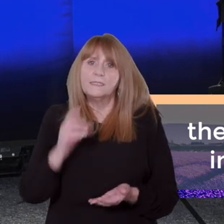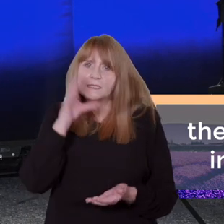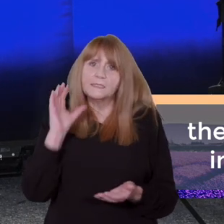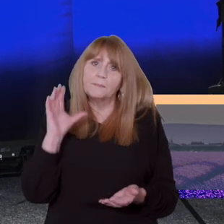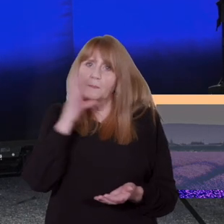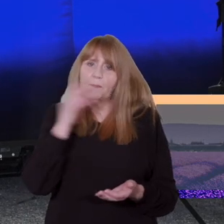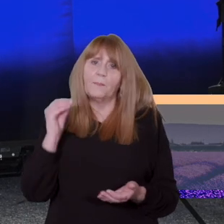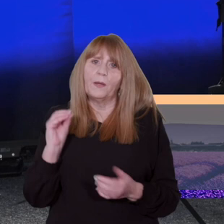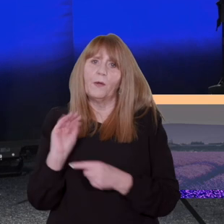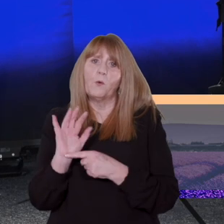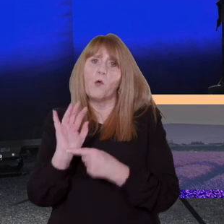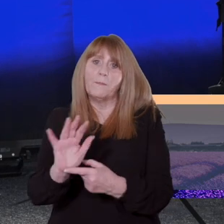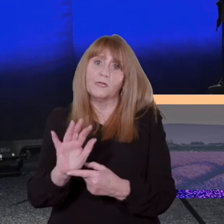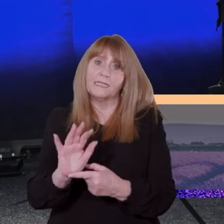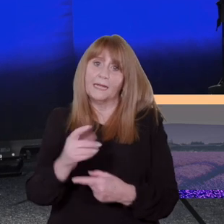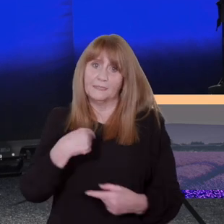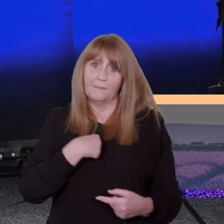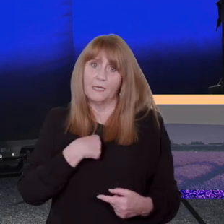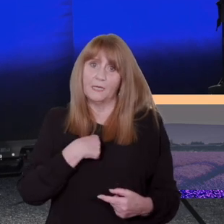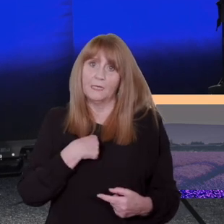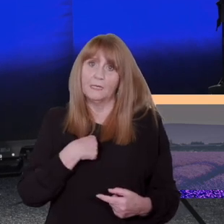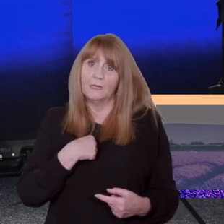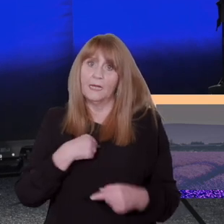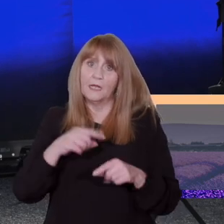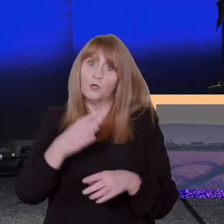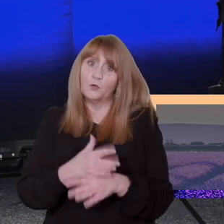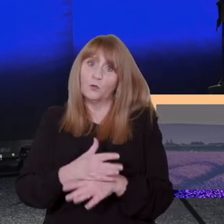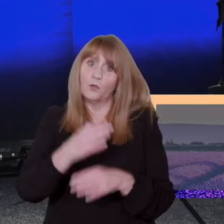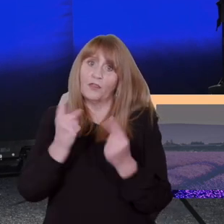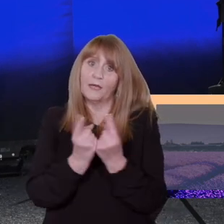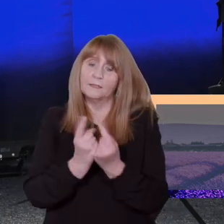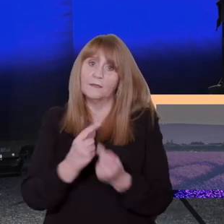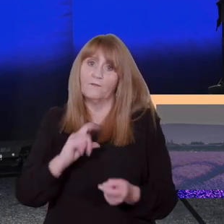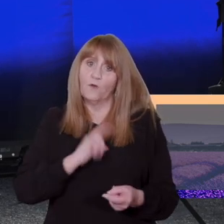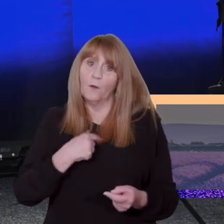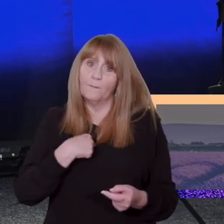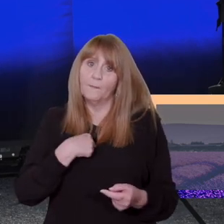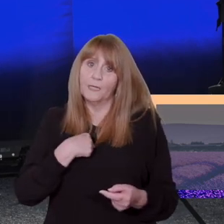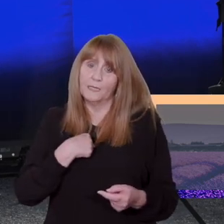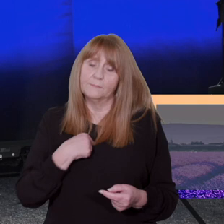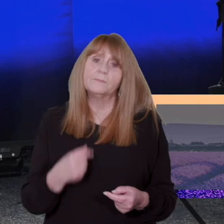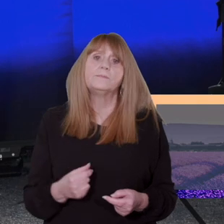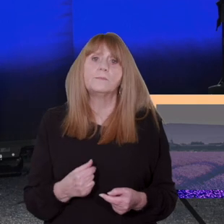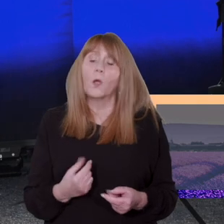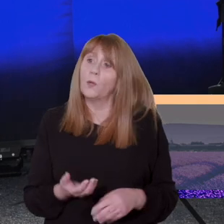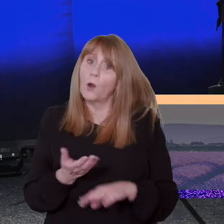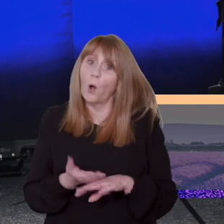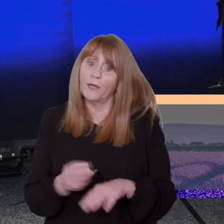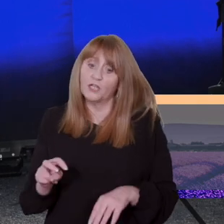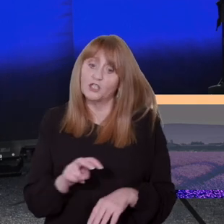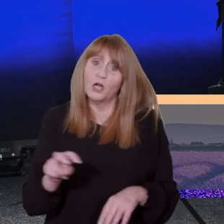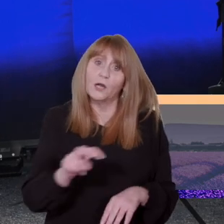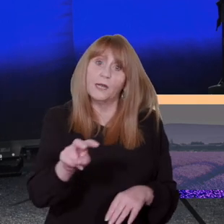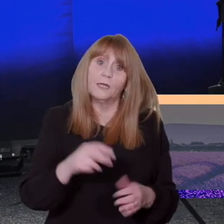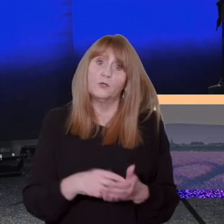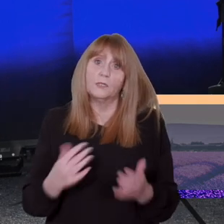my behalf. He'll teach you all things. We're going on a journey today, folks, because Jesus said the Holy Spirit's going to become